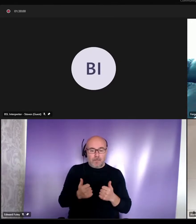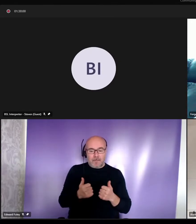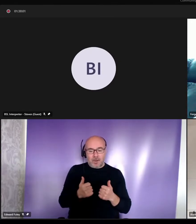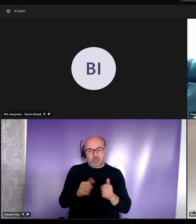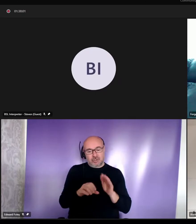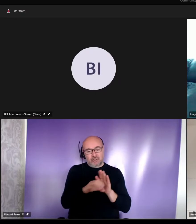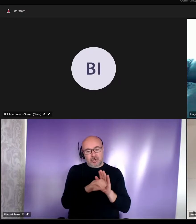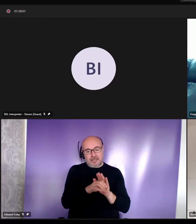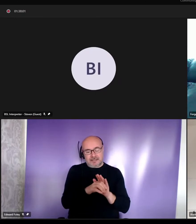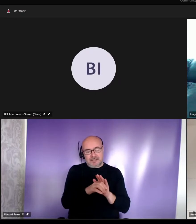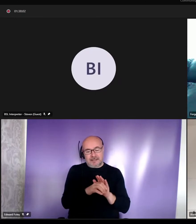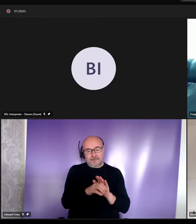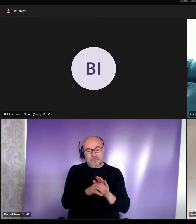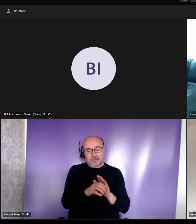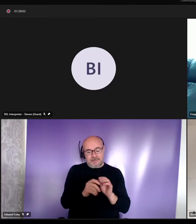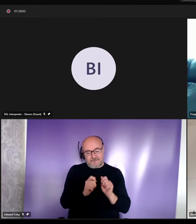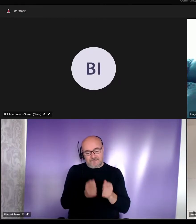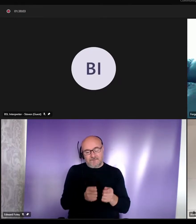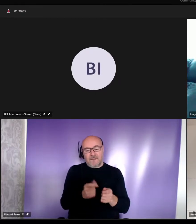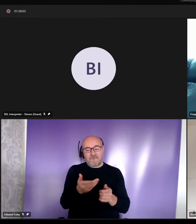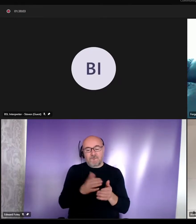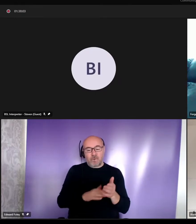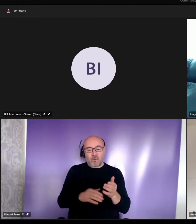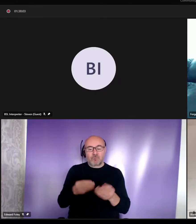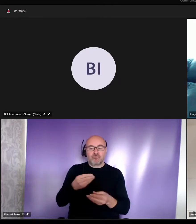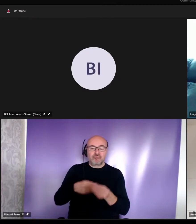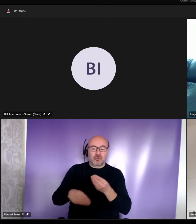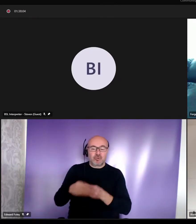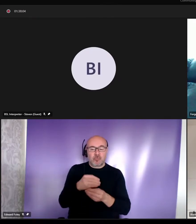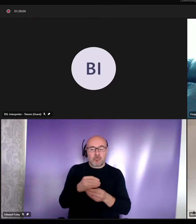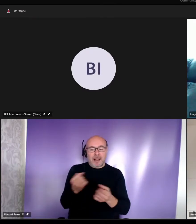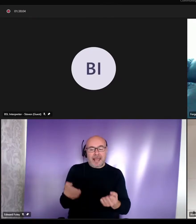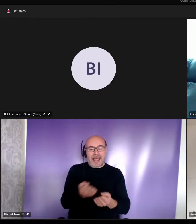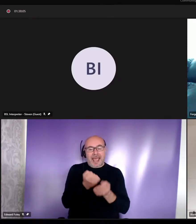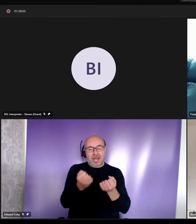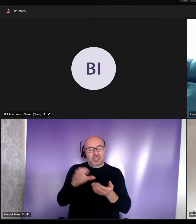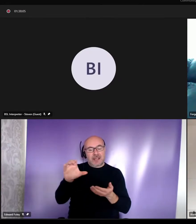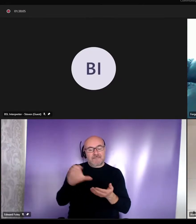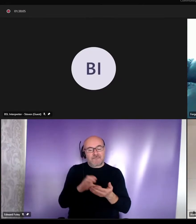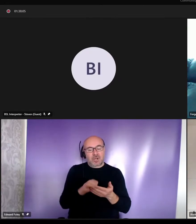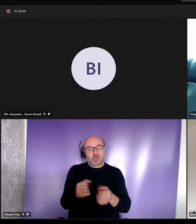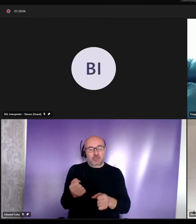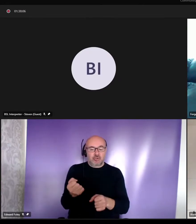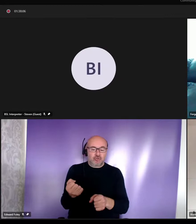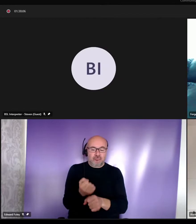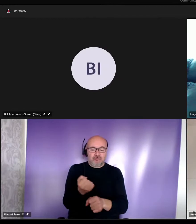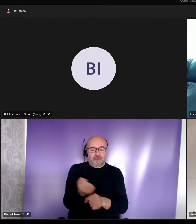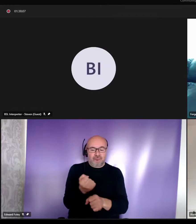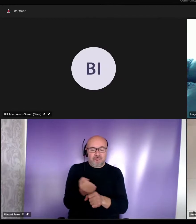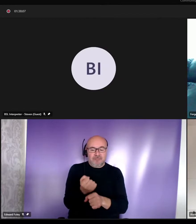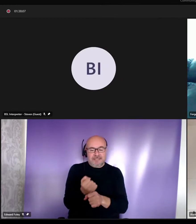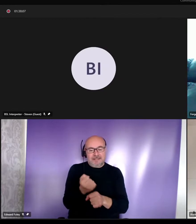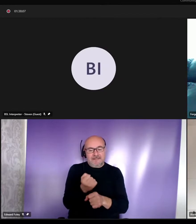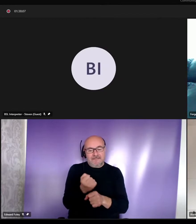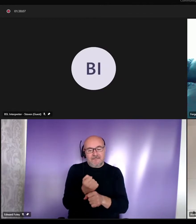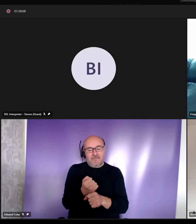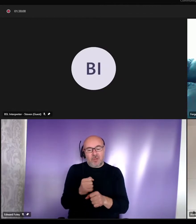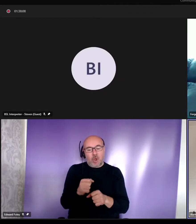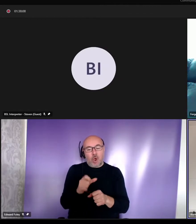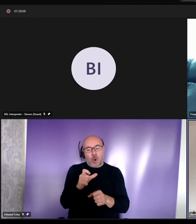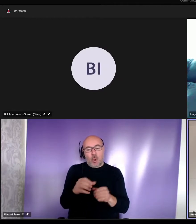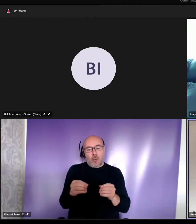£65,872 from the Renewable Energy Fund to facilitate the refurbishment of the Colburn Miners Welfare Halls. Thanks,